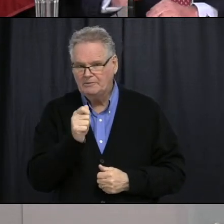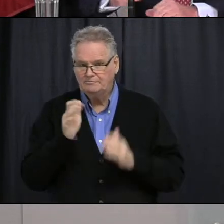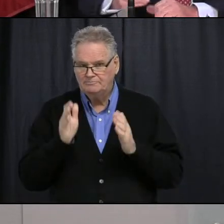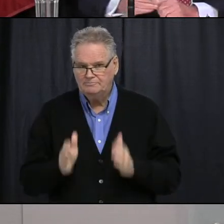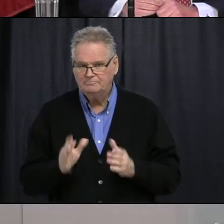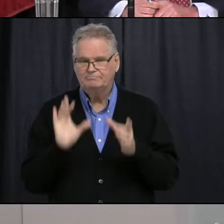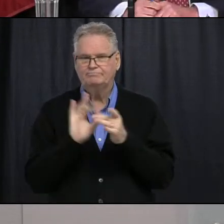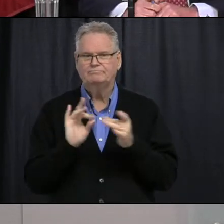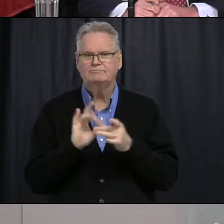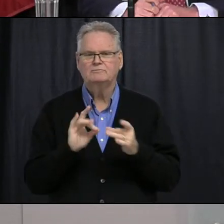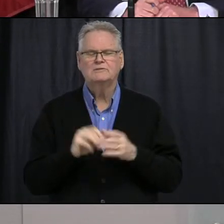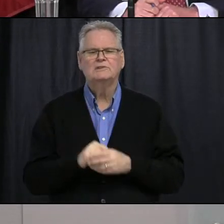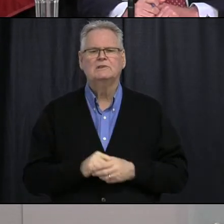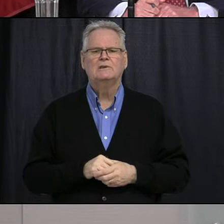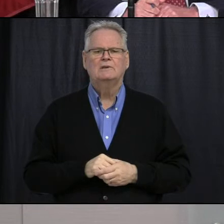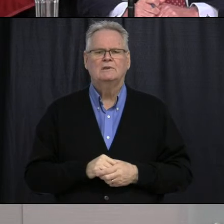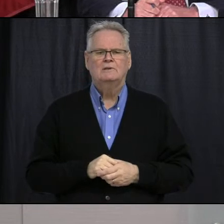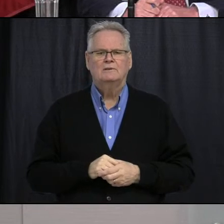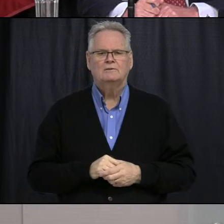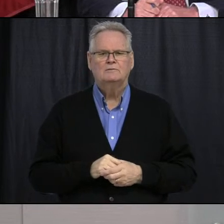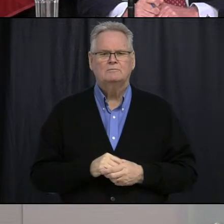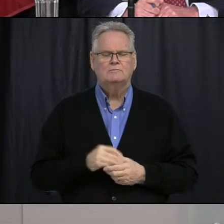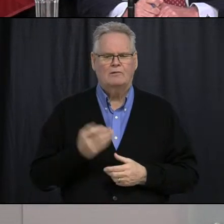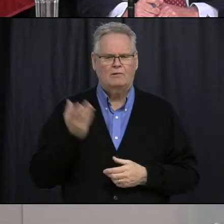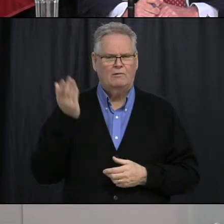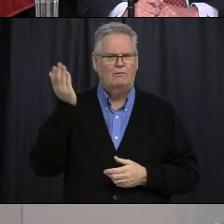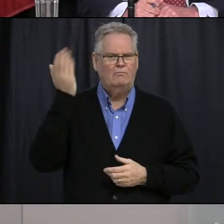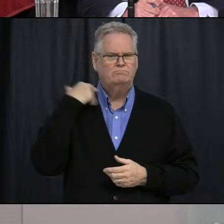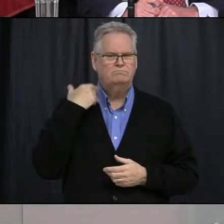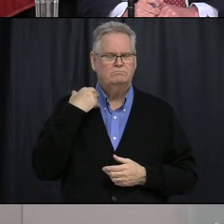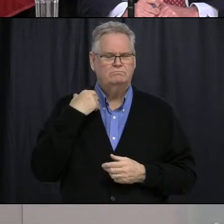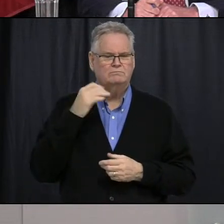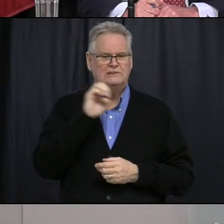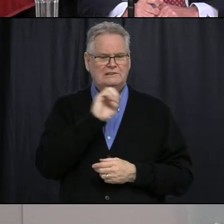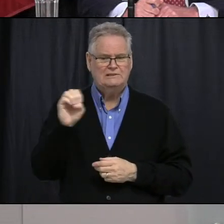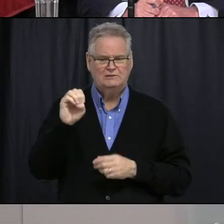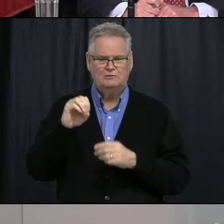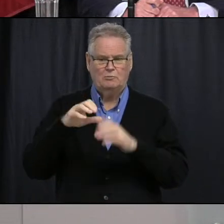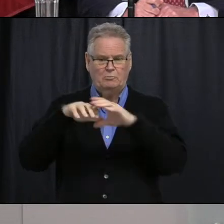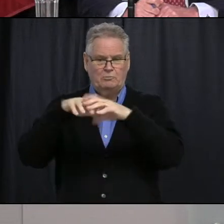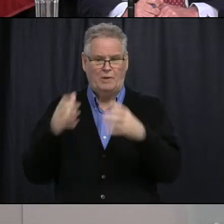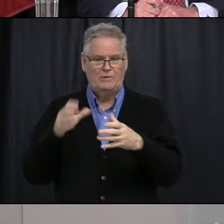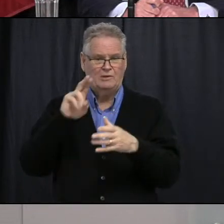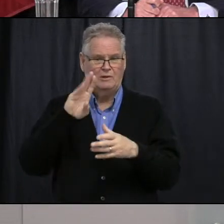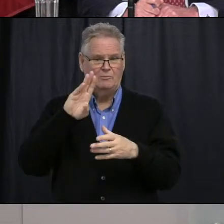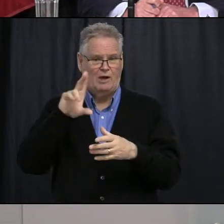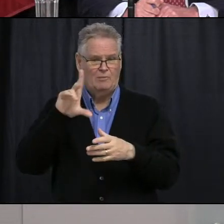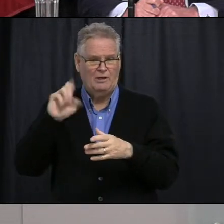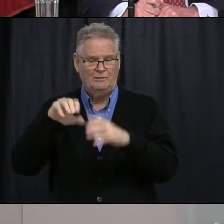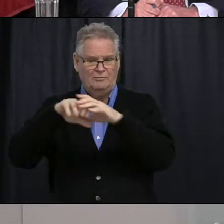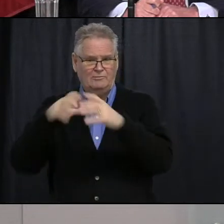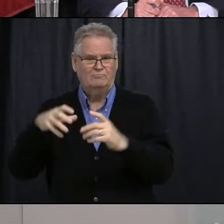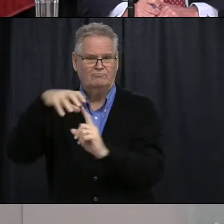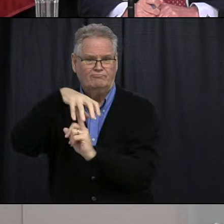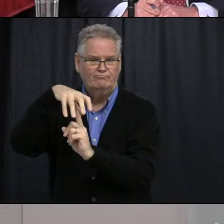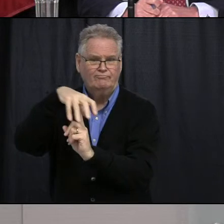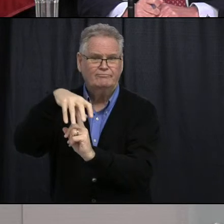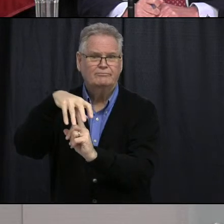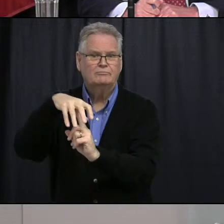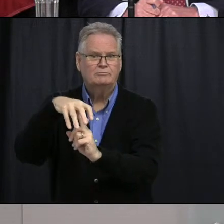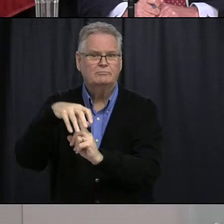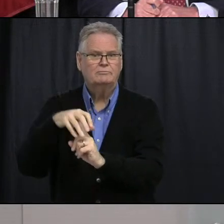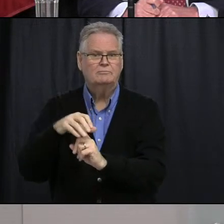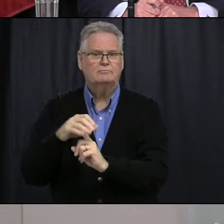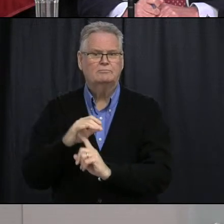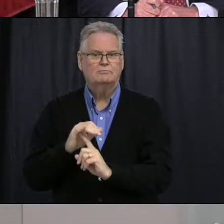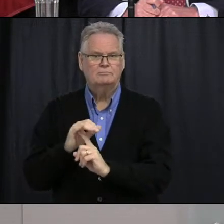Atlantic bubble, all the Atlantic provinces were on board with the same measures at the same time. This time, every province seems to be doing it a little bit differently. And I know